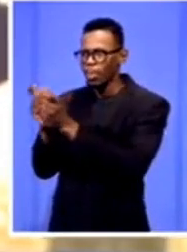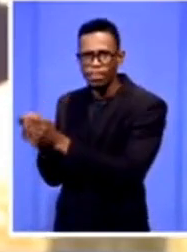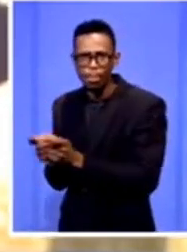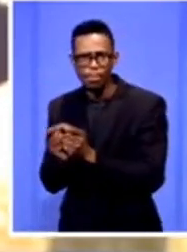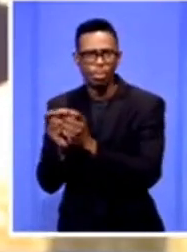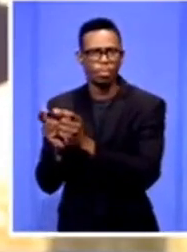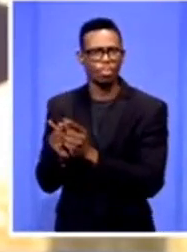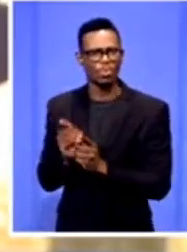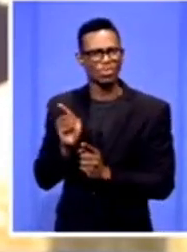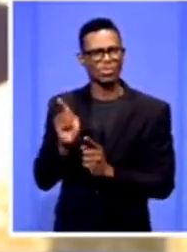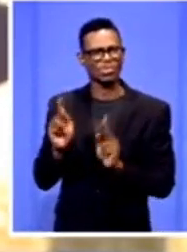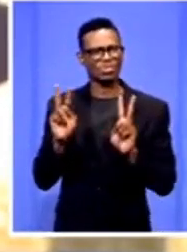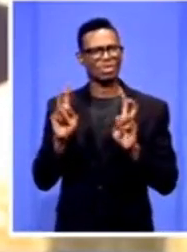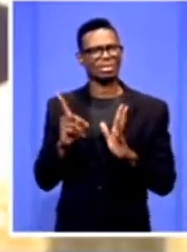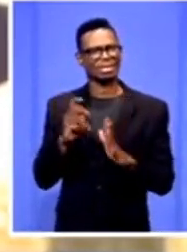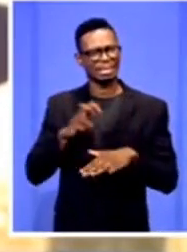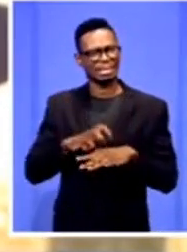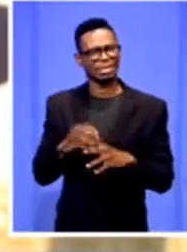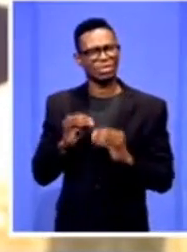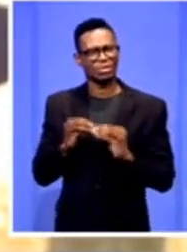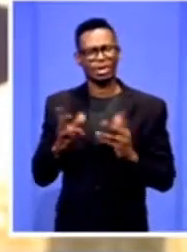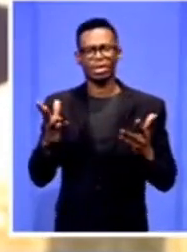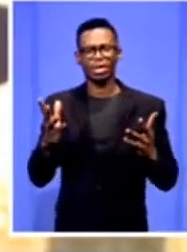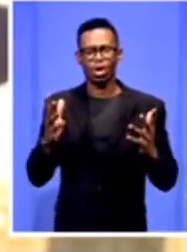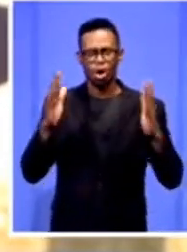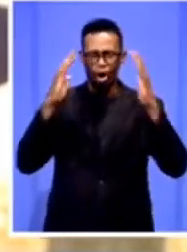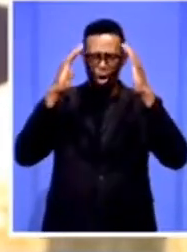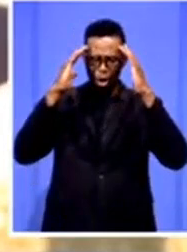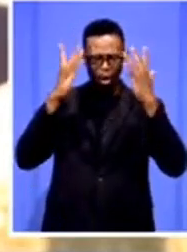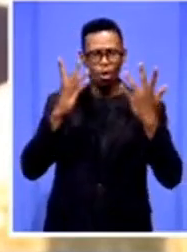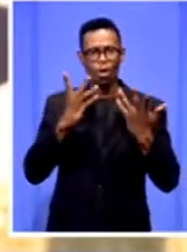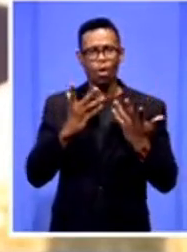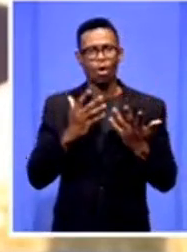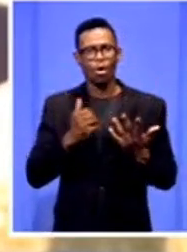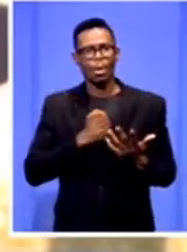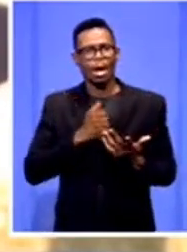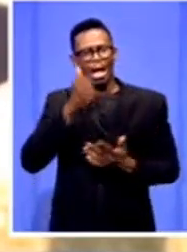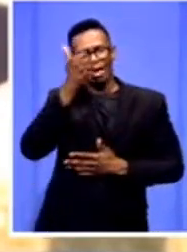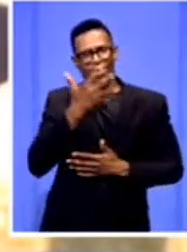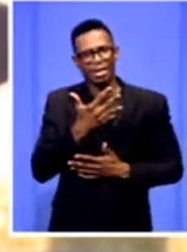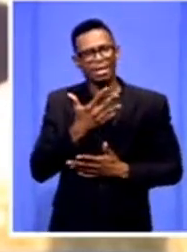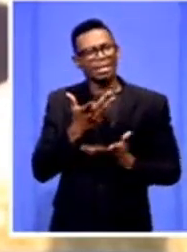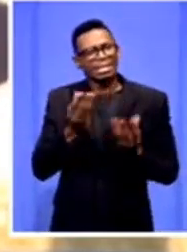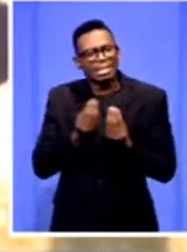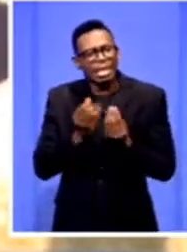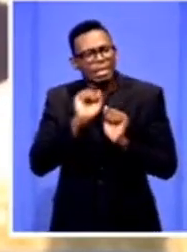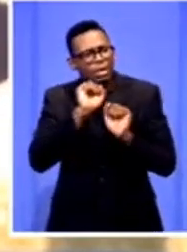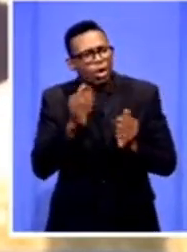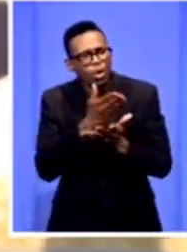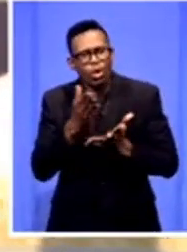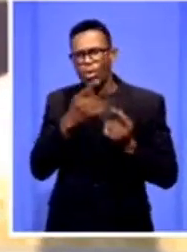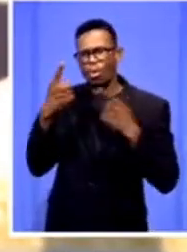Ma Afrika, a ke tsebe ho baneng re vandalize dintho tsa rona. Ha re senye, ha